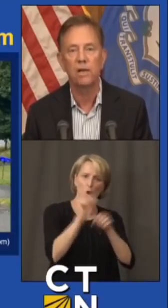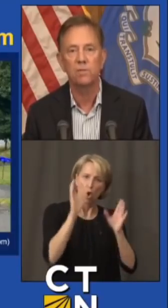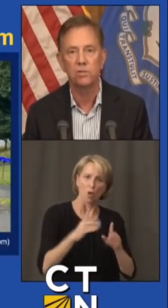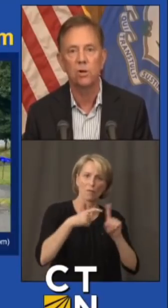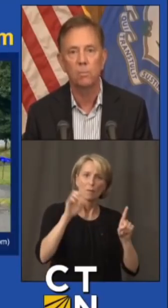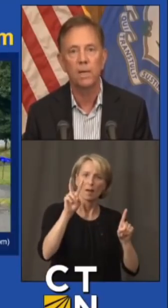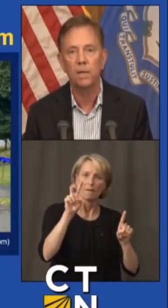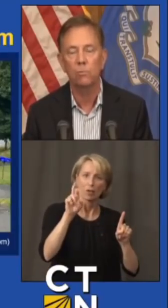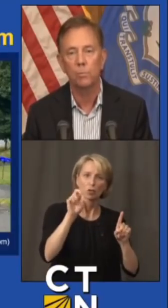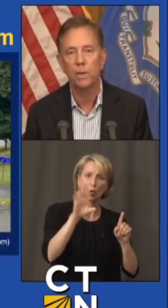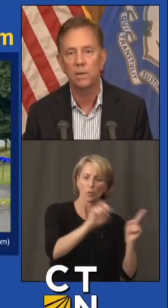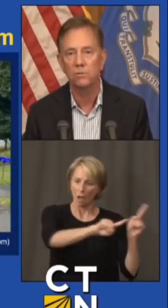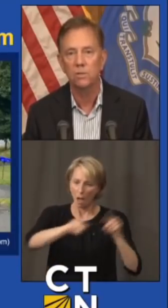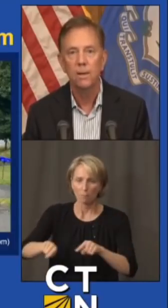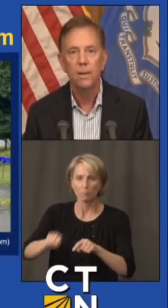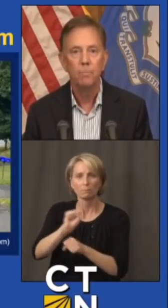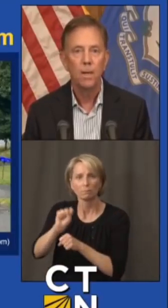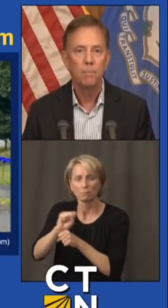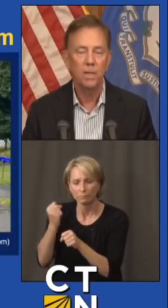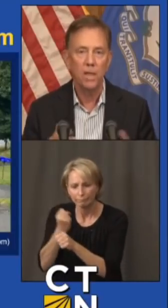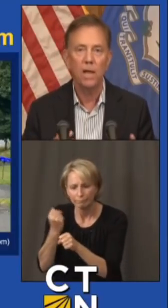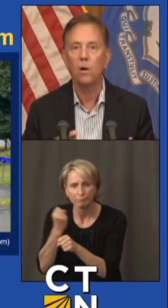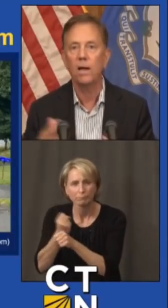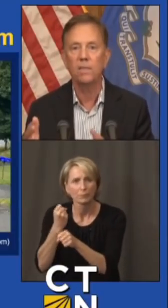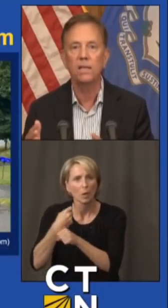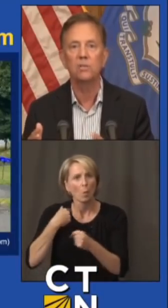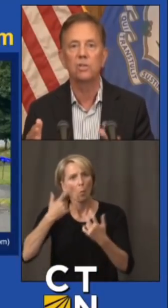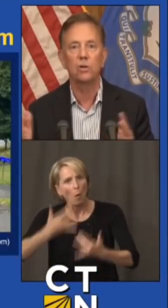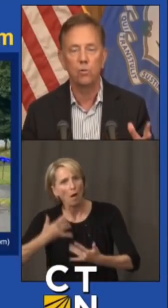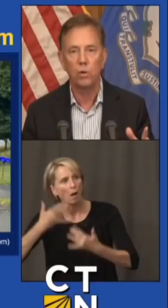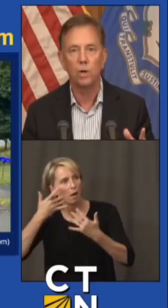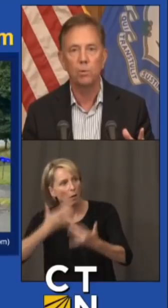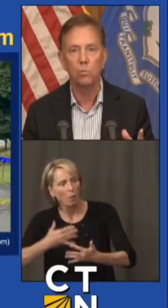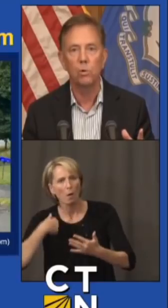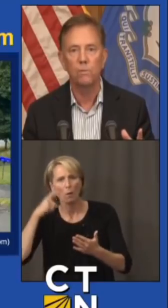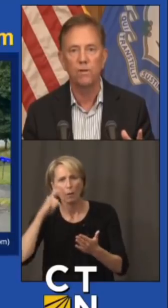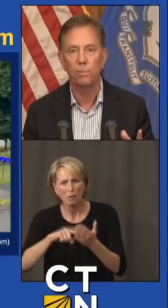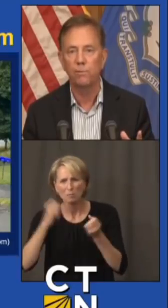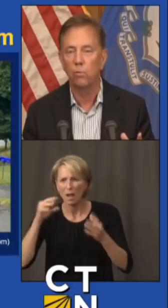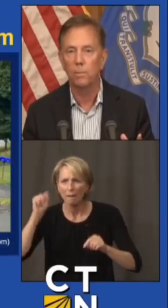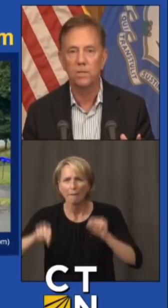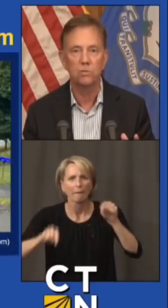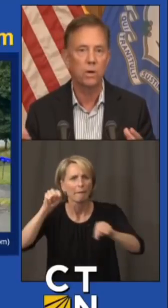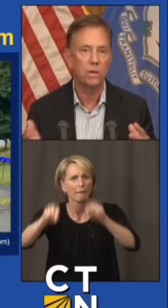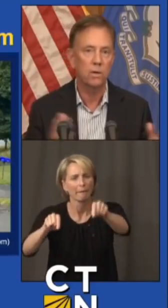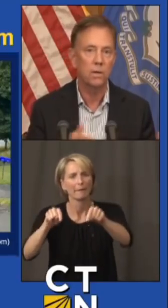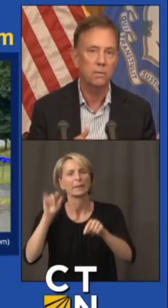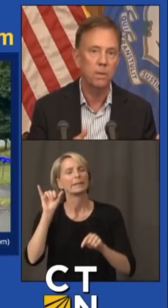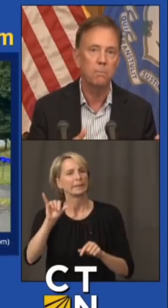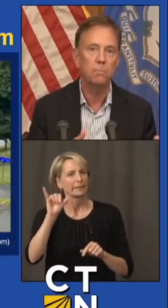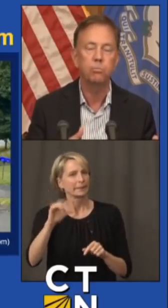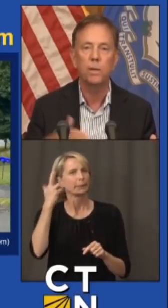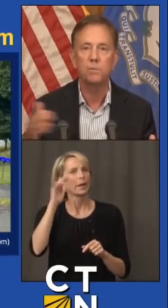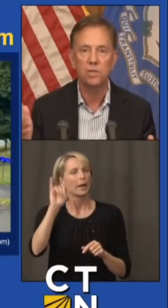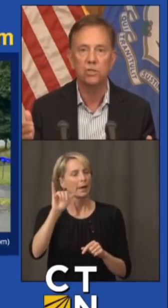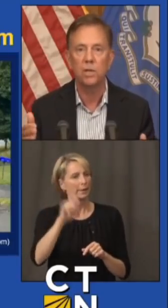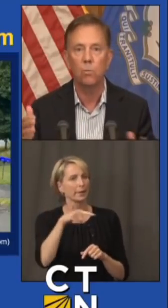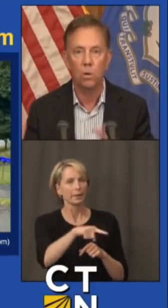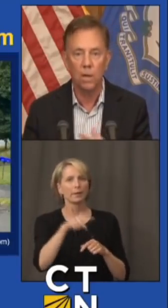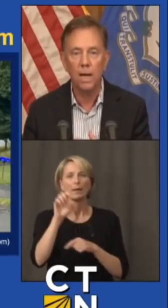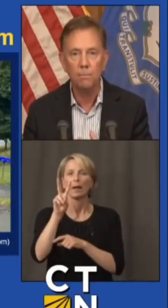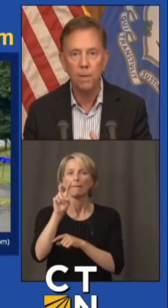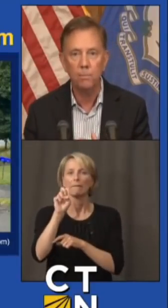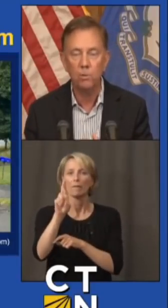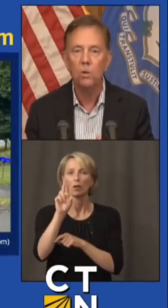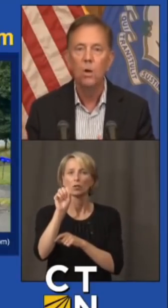was safe to start making repairs. I mean, there, I think there's incredible room for performance, whether it be pre-positioning